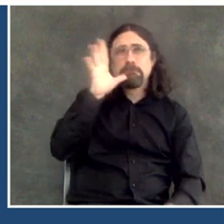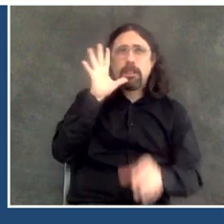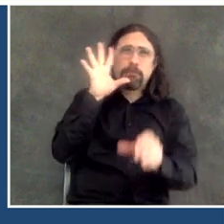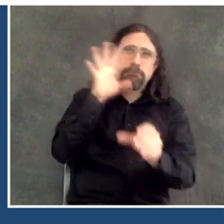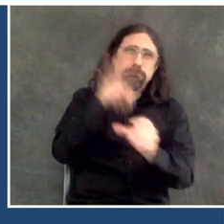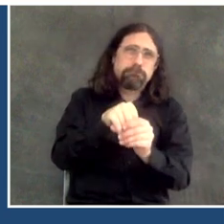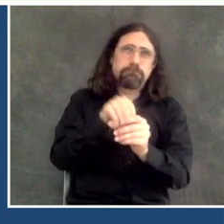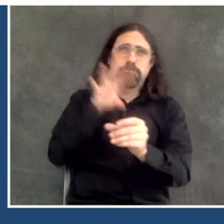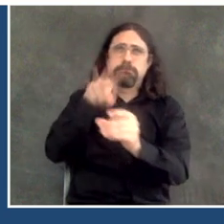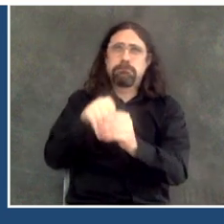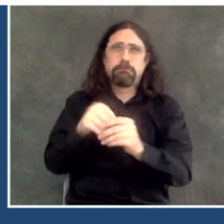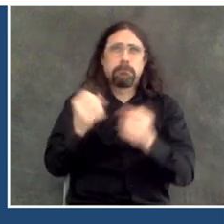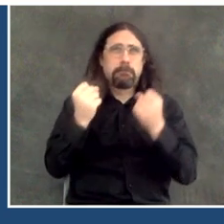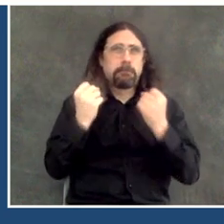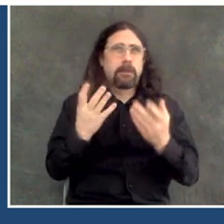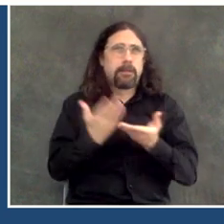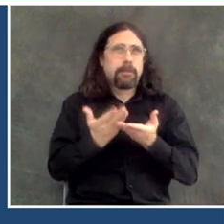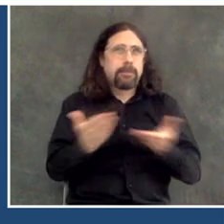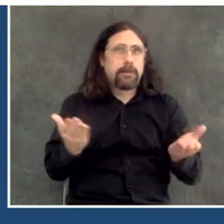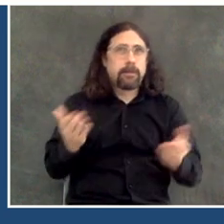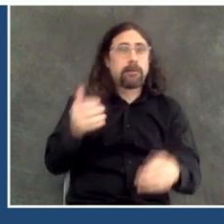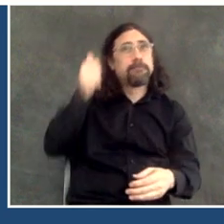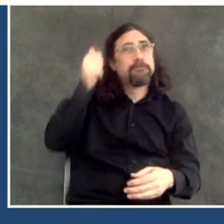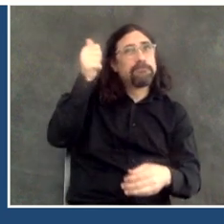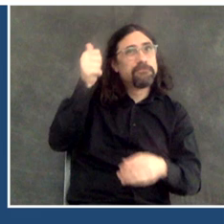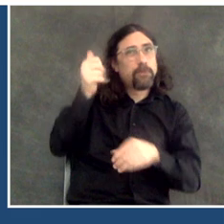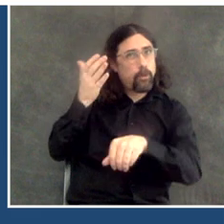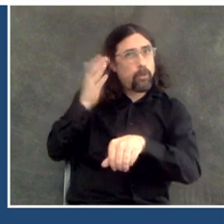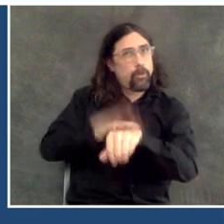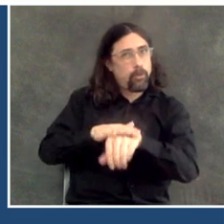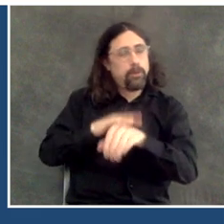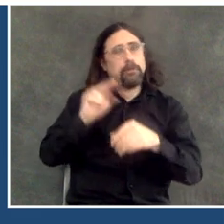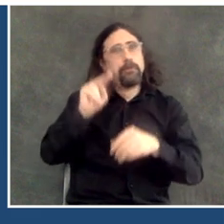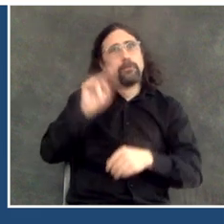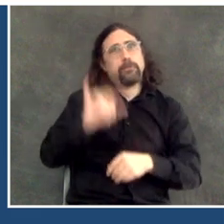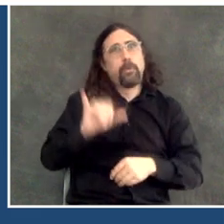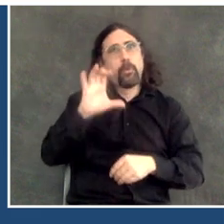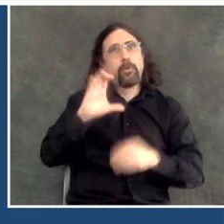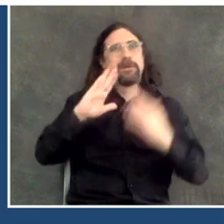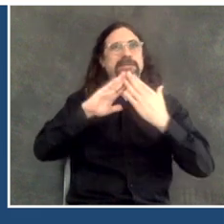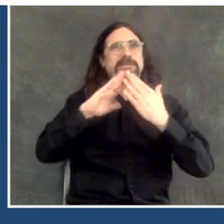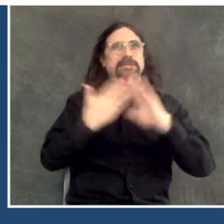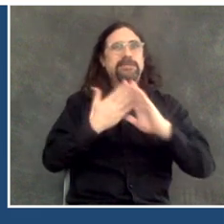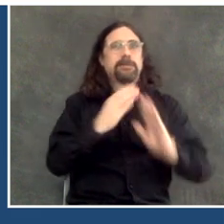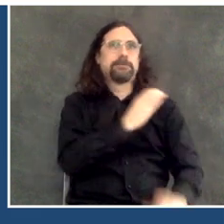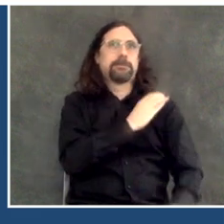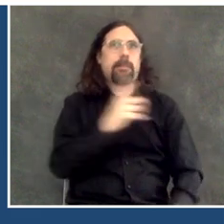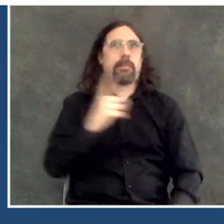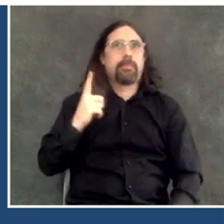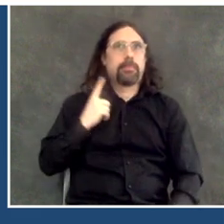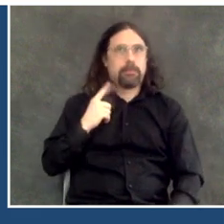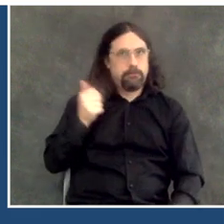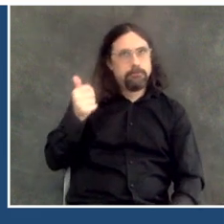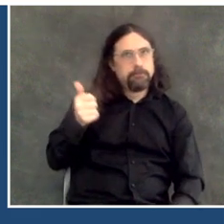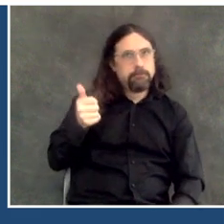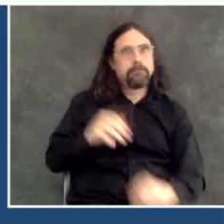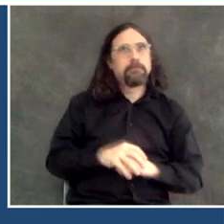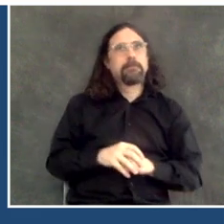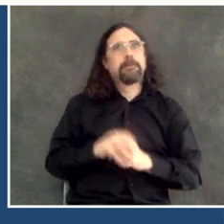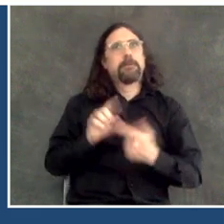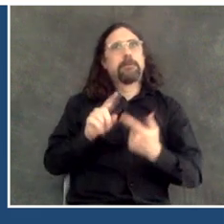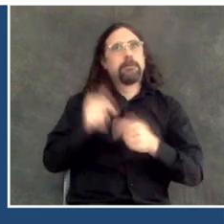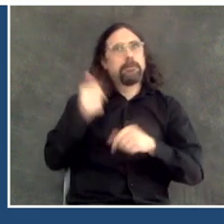often was one of the first women in the role she played, someone who served in our city government in social